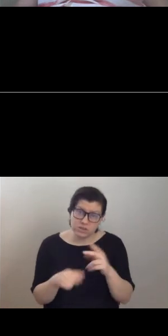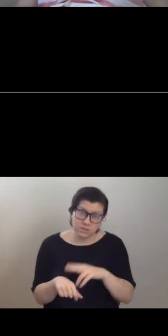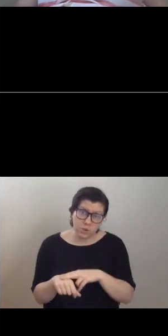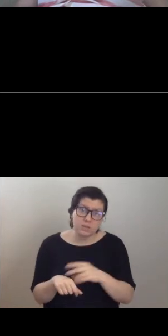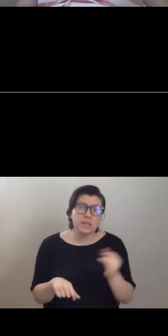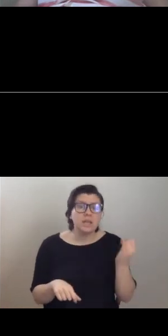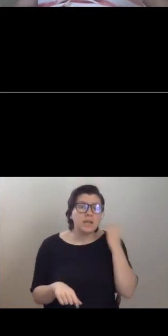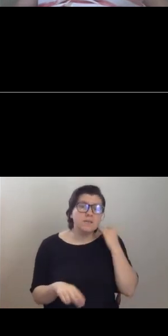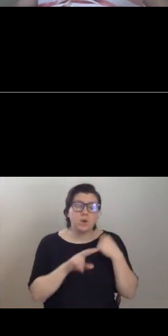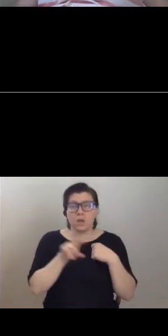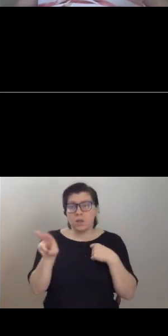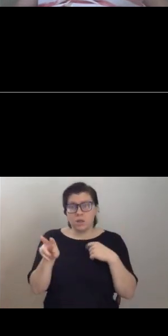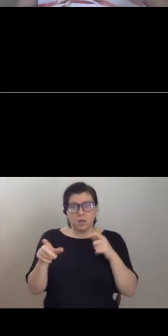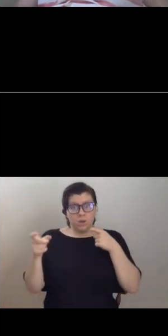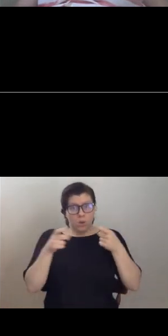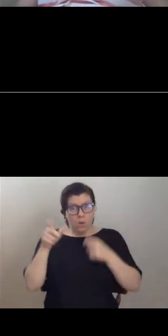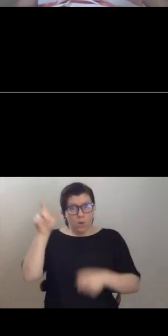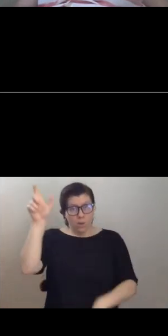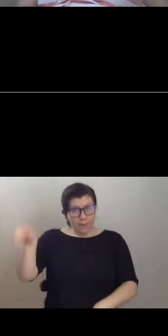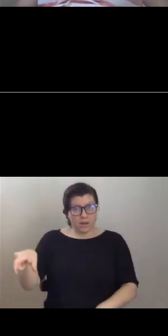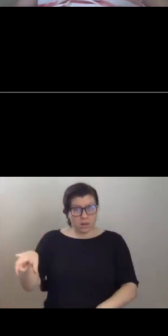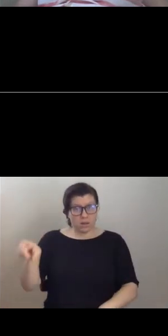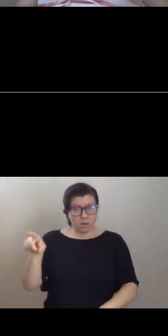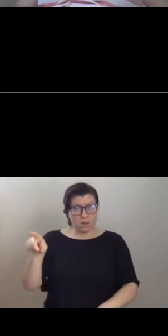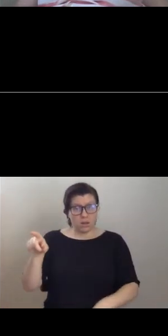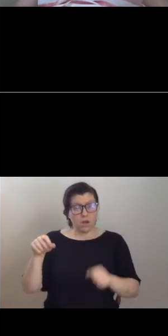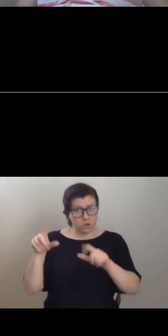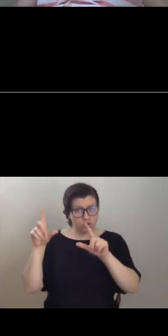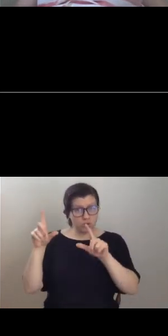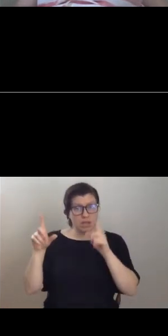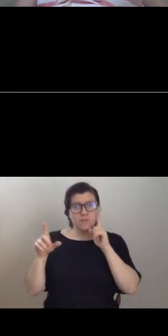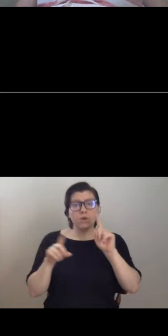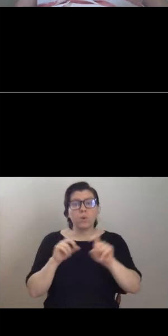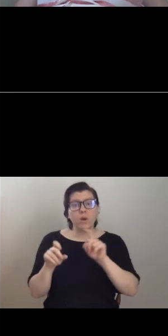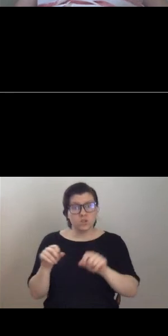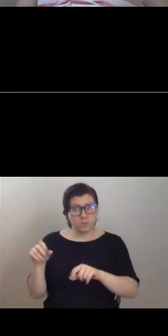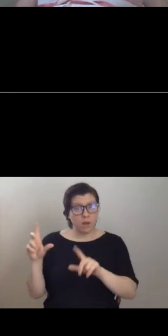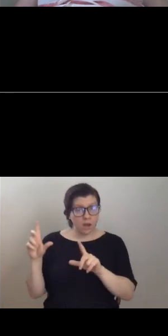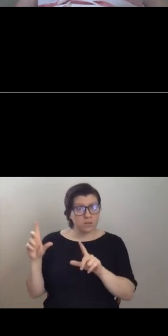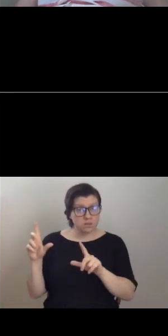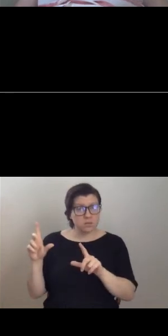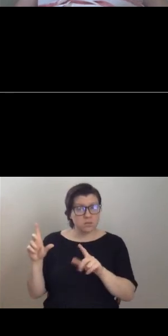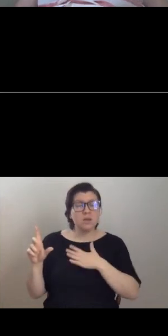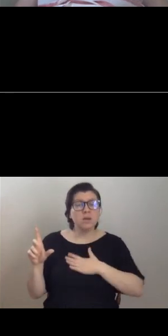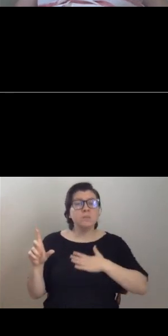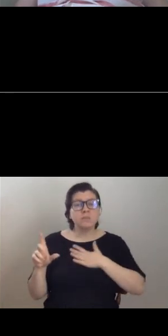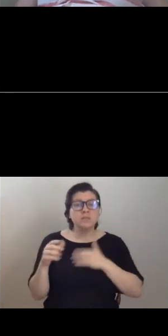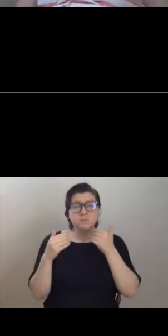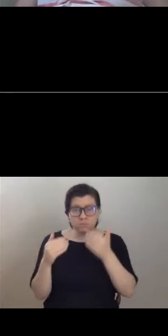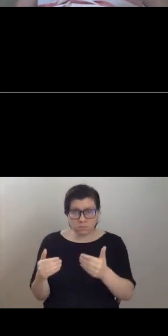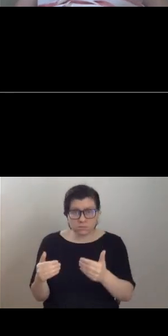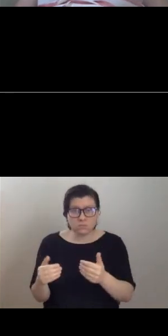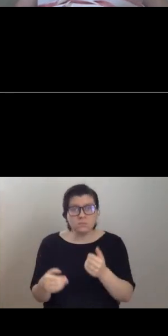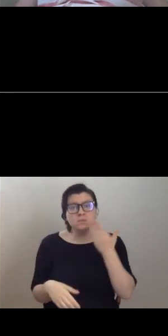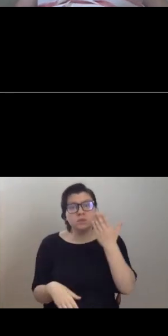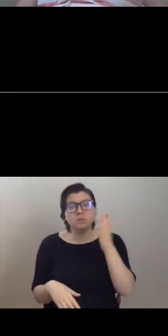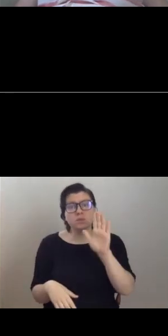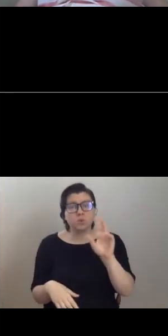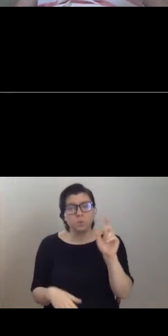your control panel on the side of your screen for the question box, please feel free to submit your